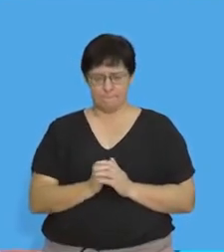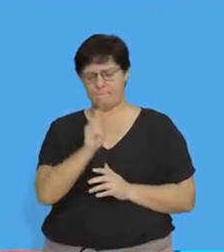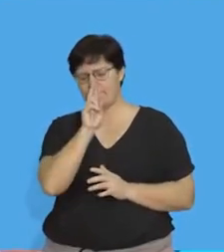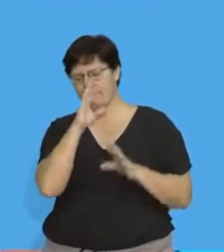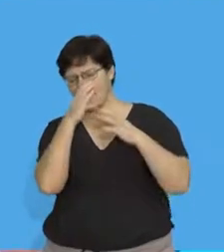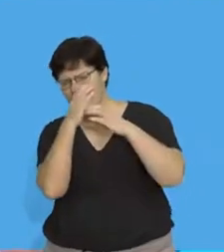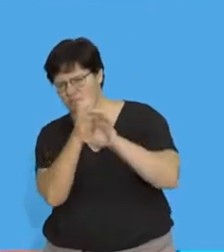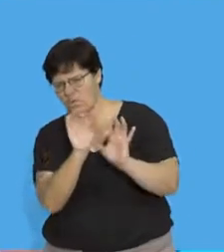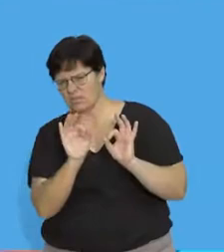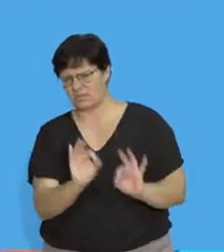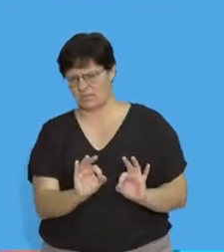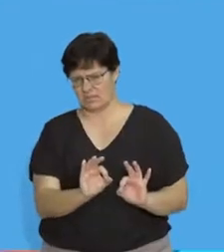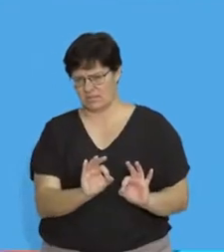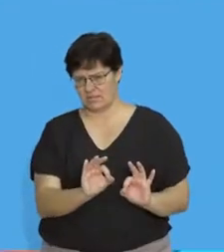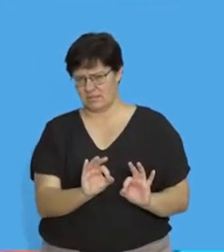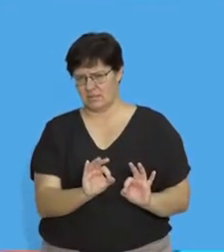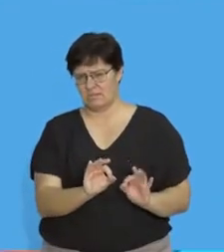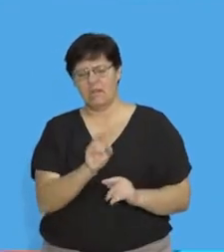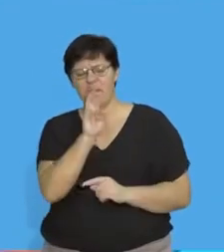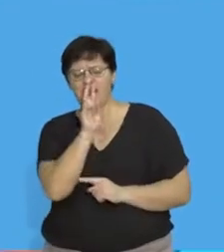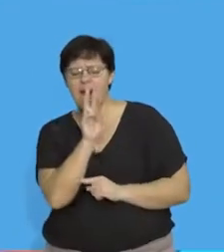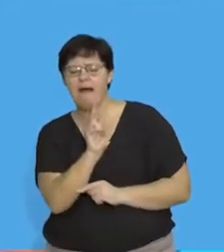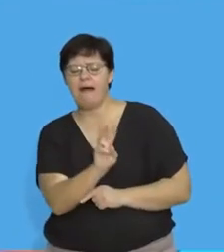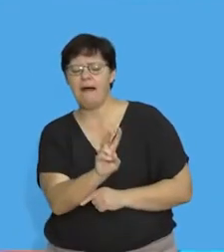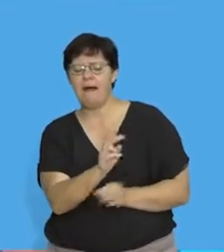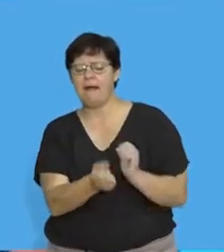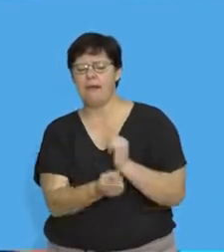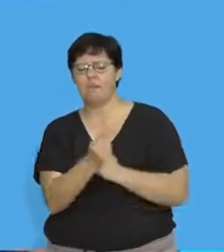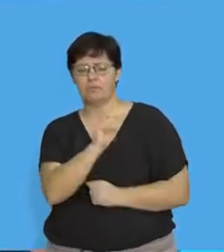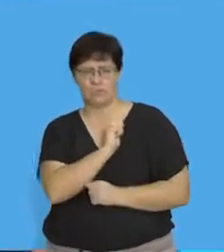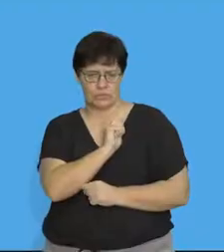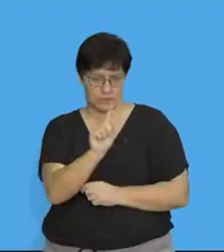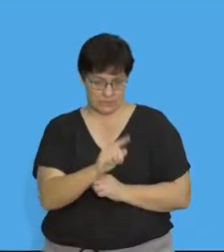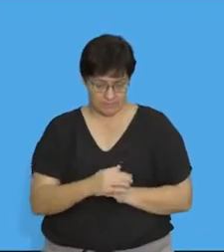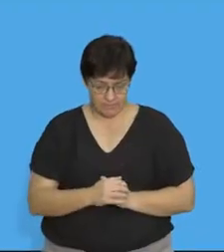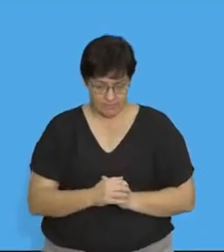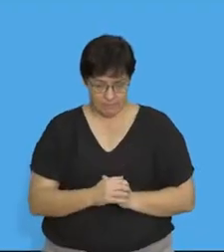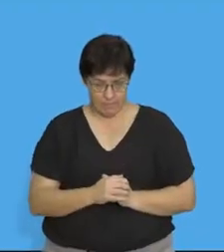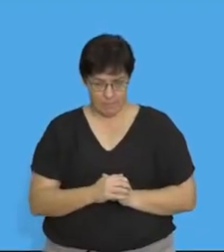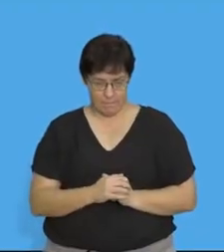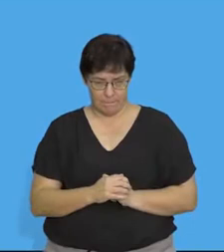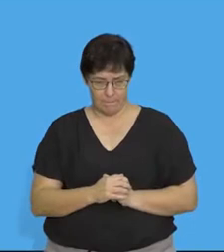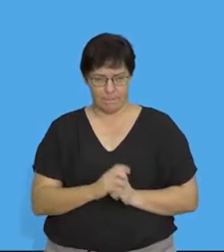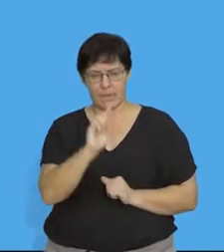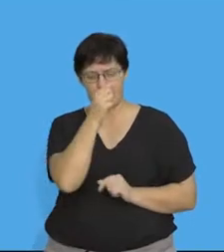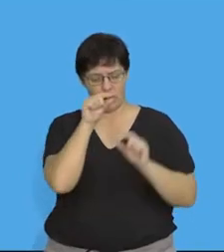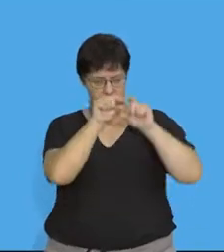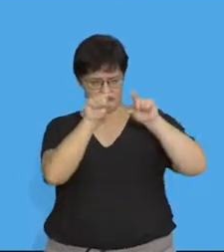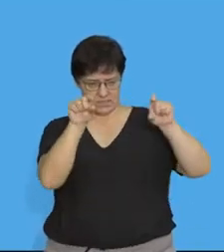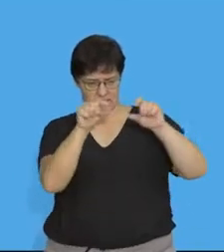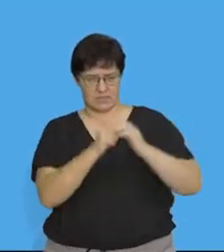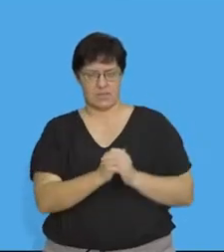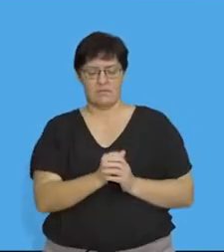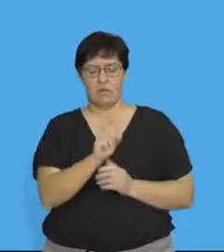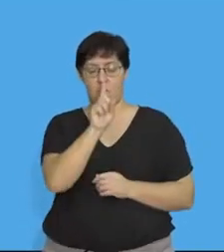here and notice a little bit more about what's happening here. Let's take this first reading. When we had a force of